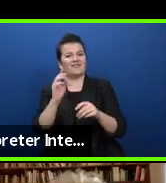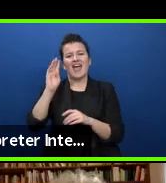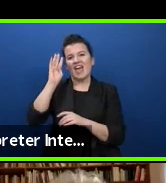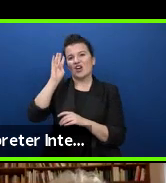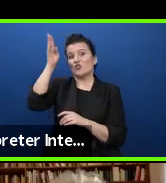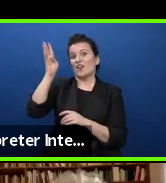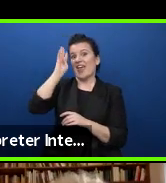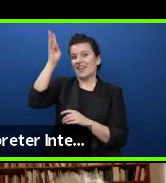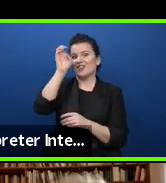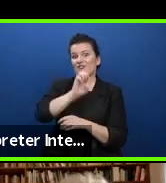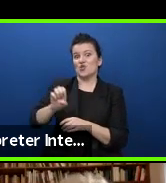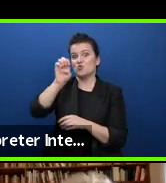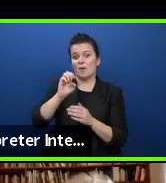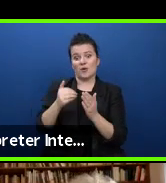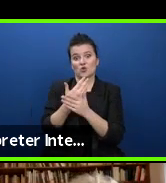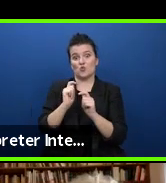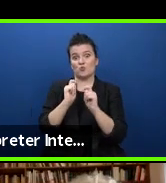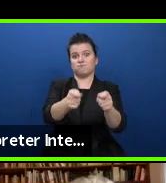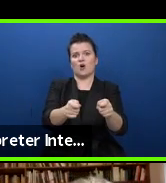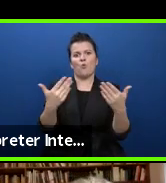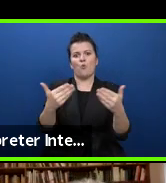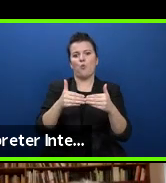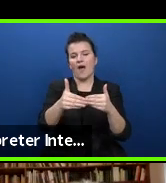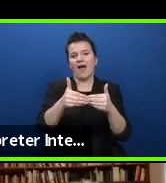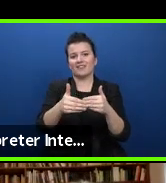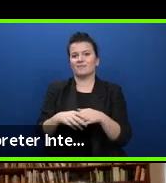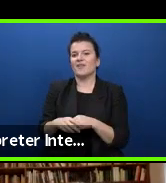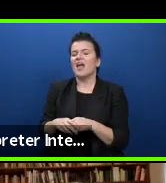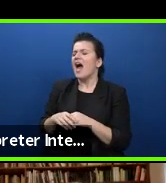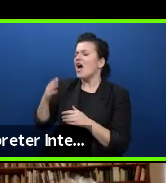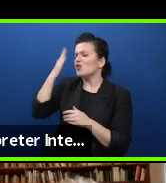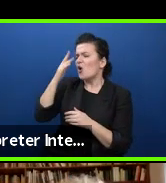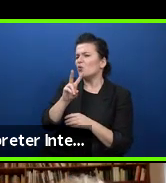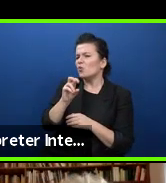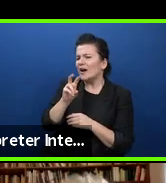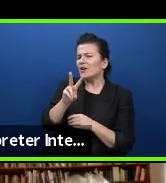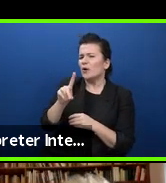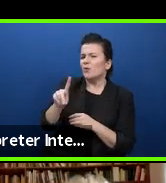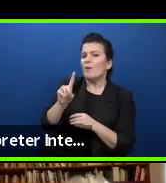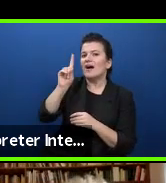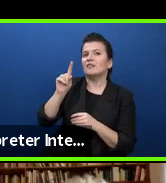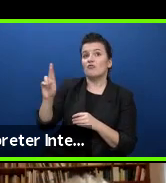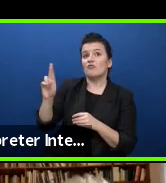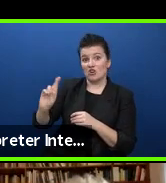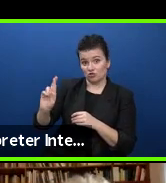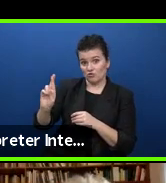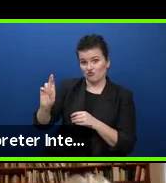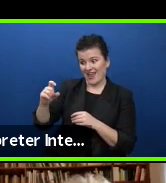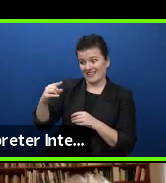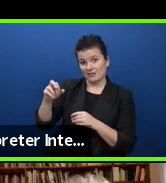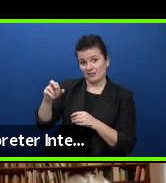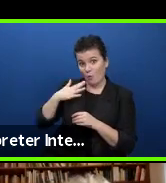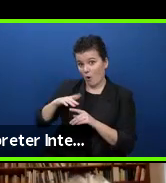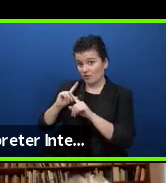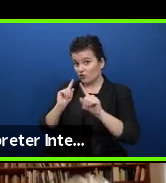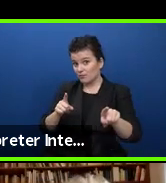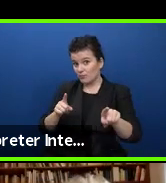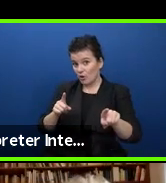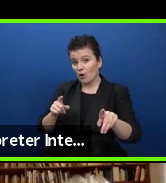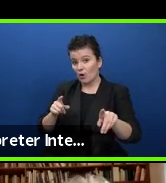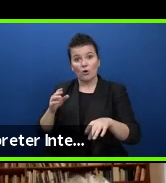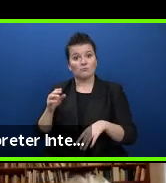in 2021, but Regina wants to respond to this, or not? No, okay. Well, Barbara, you